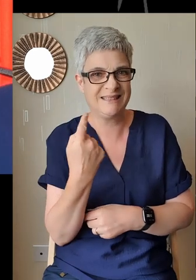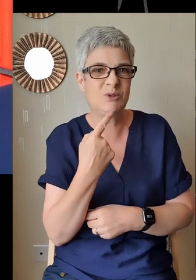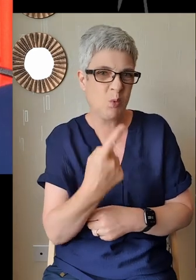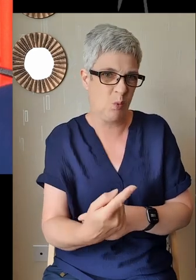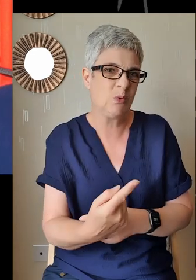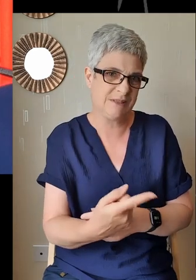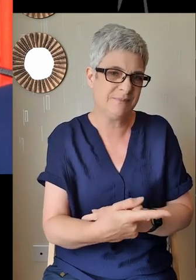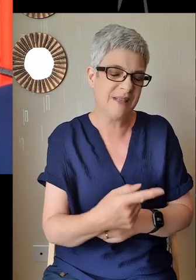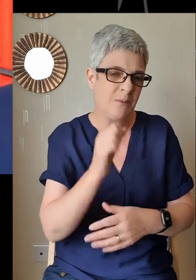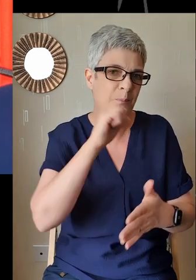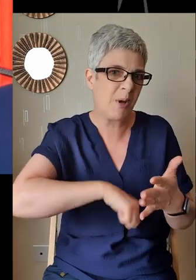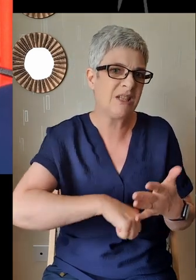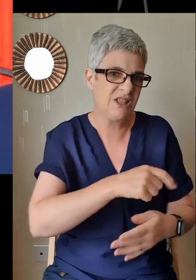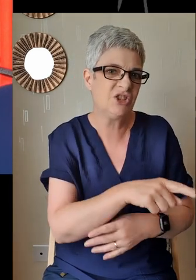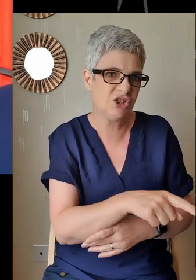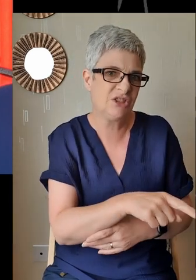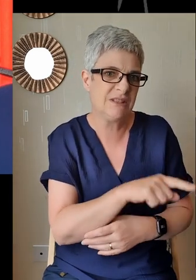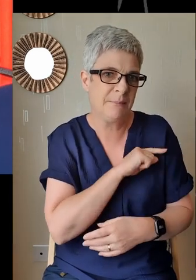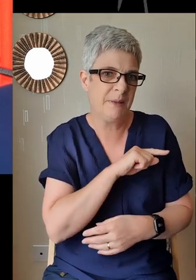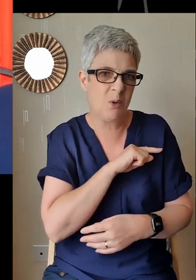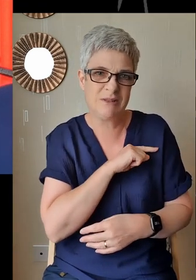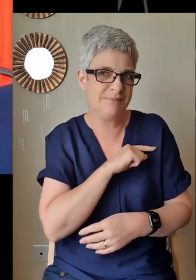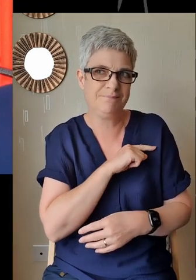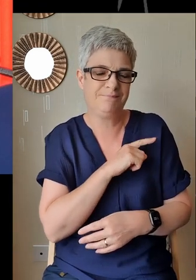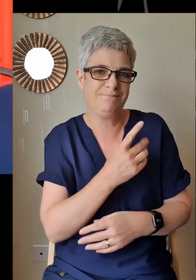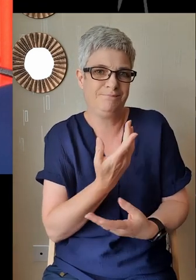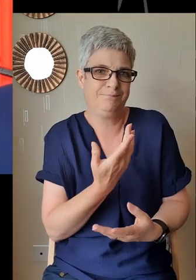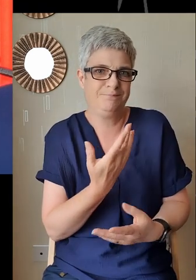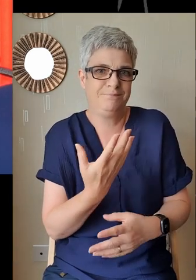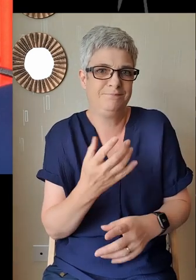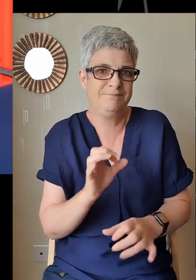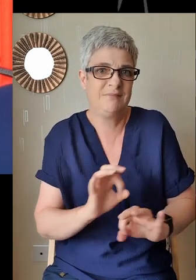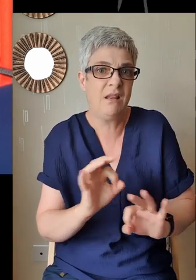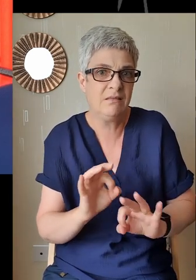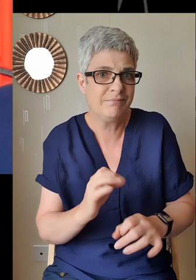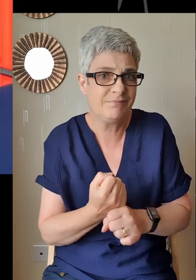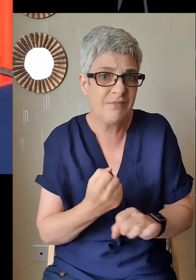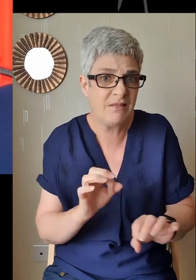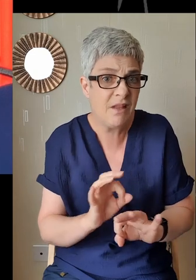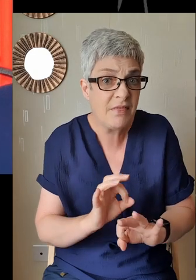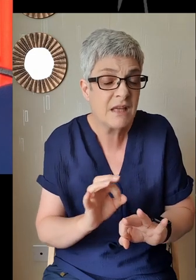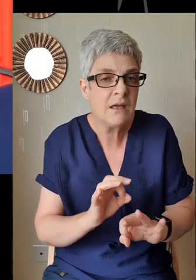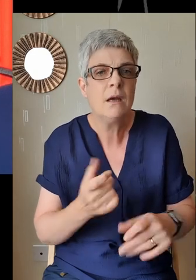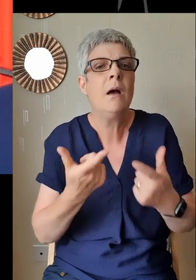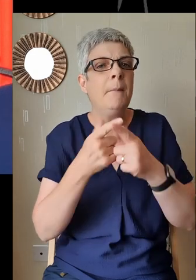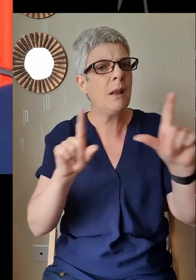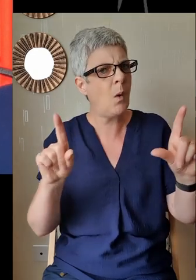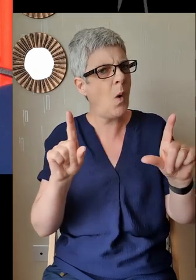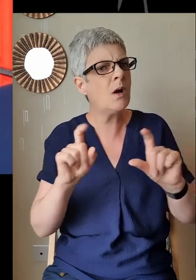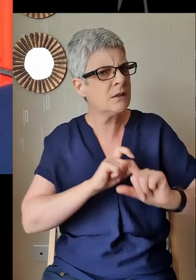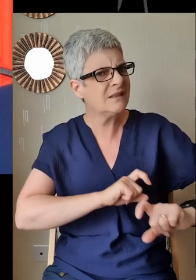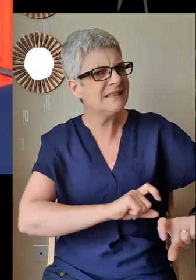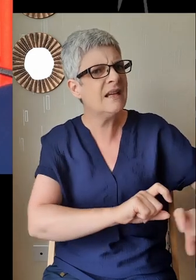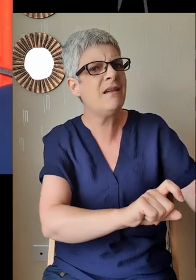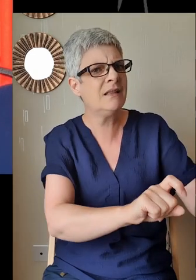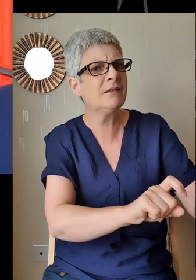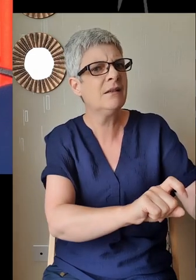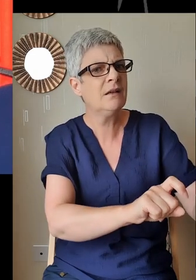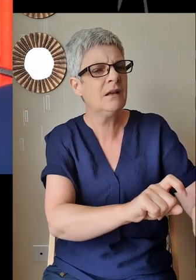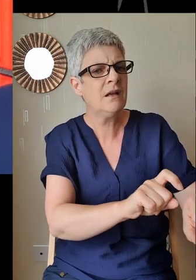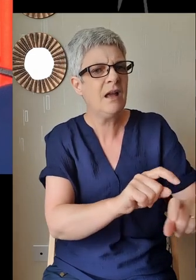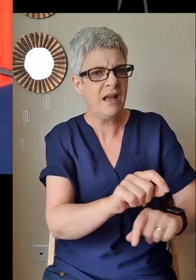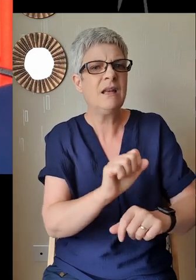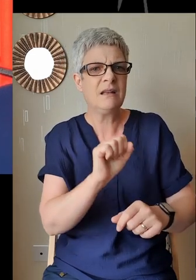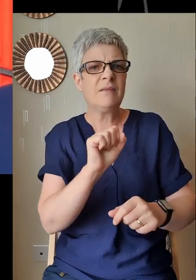was punished for something that he hadn't done. But the Lord remained with him, and things turned well. He was in the right